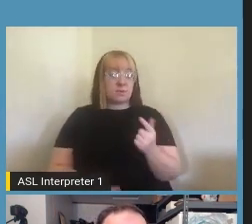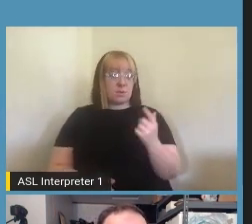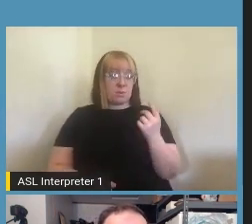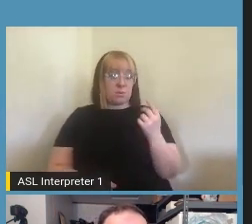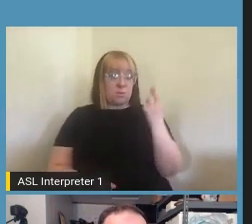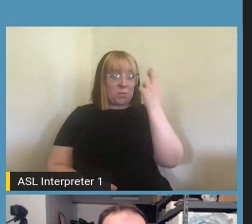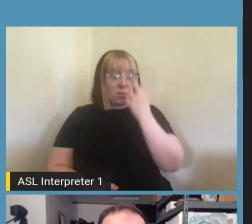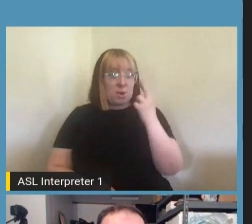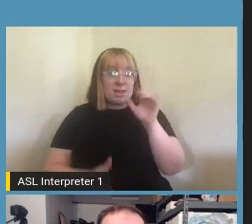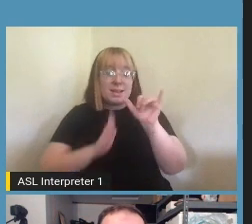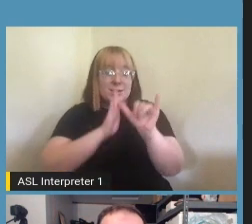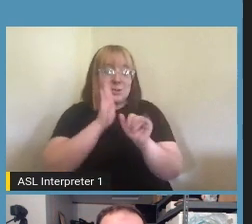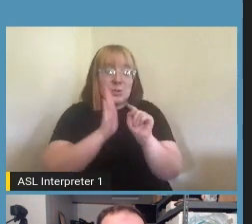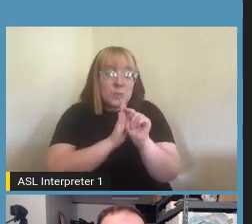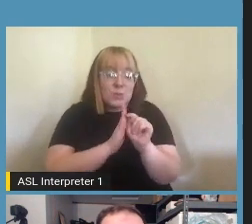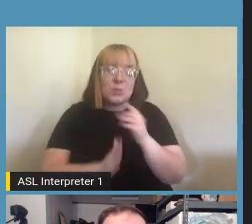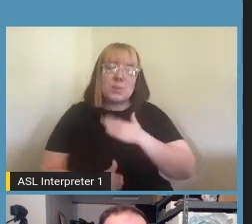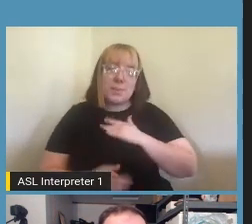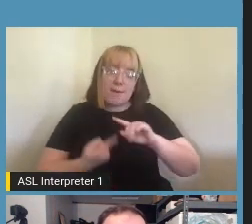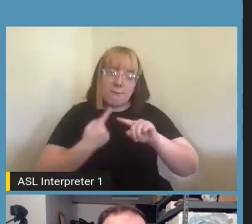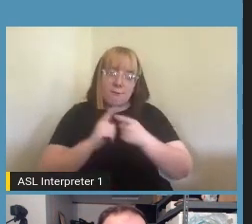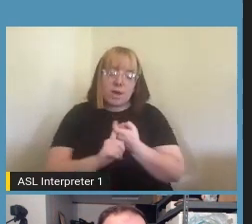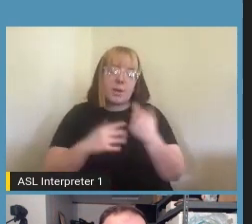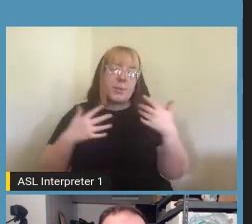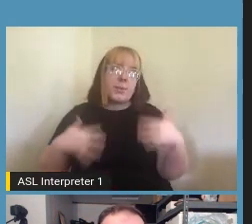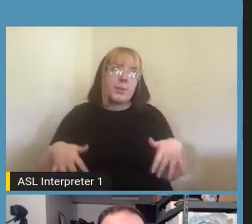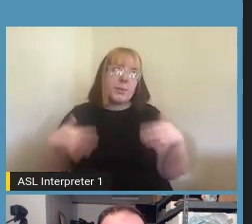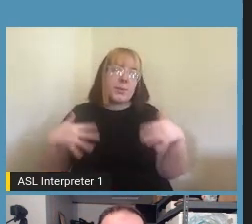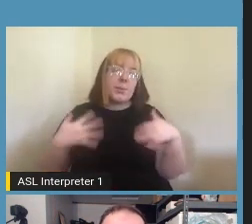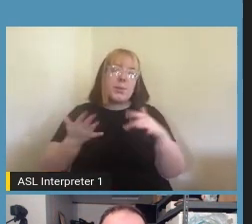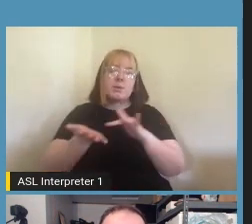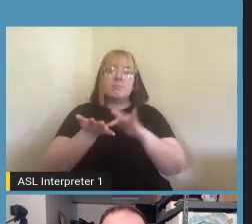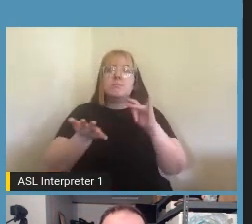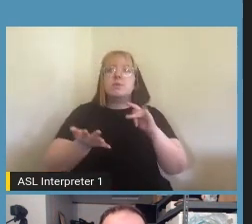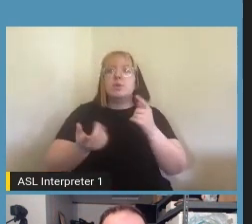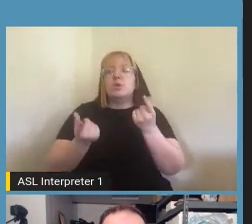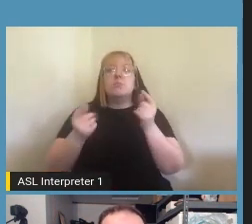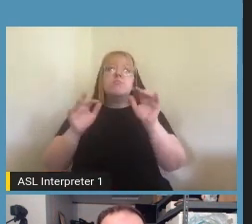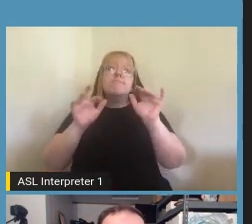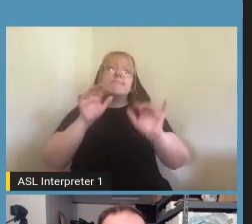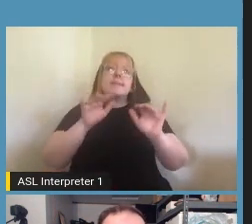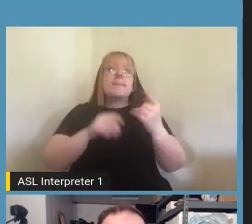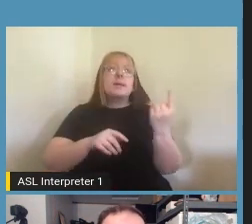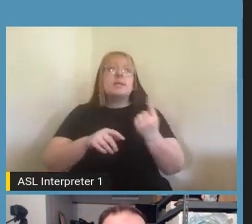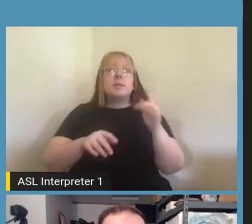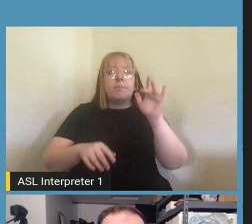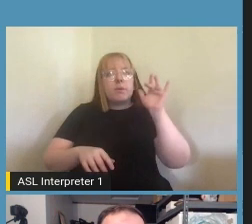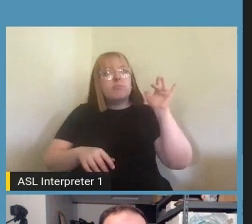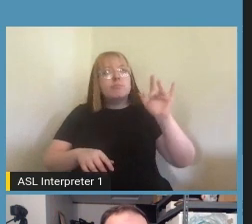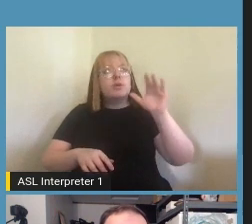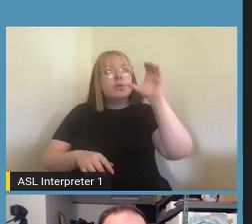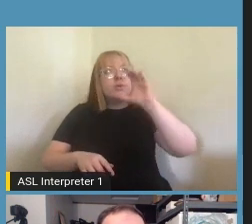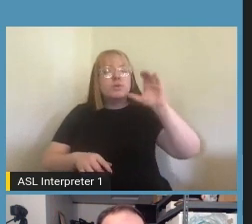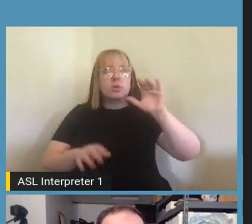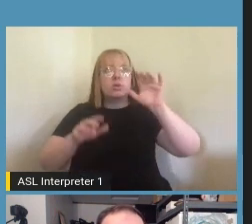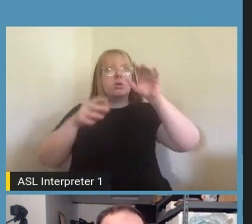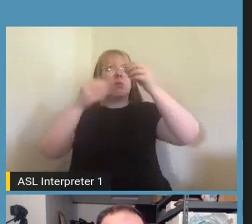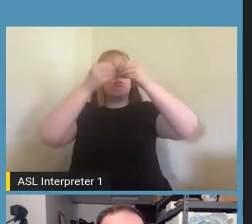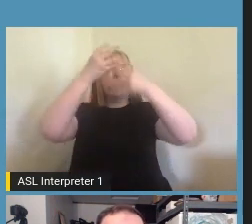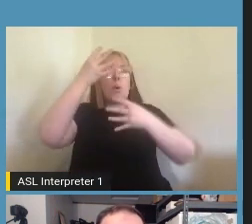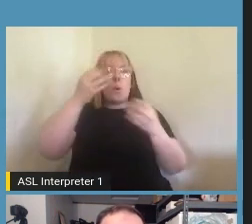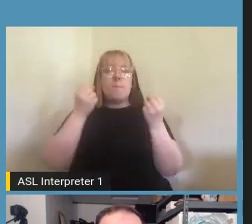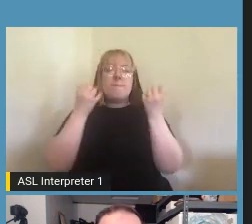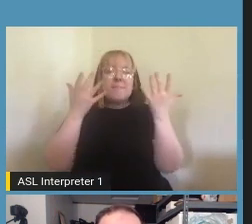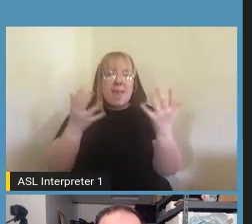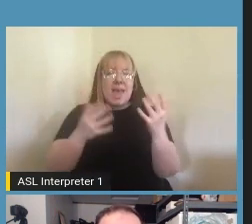friend. I would get online, I would do a search, I would see what other people, what other institutions, just kind of compare